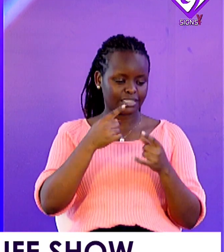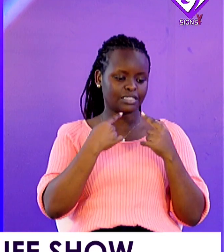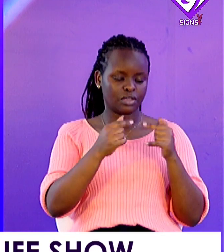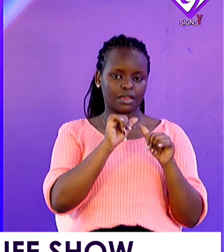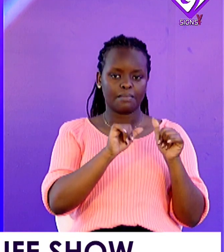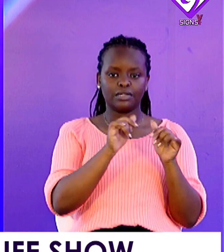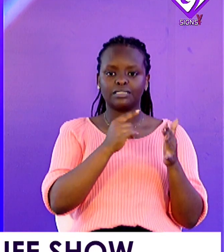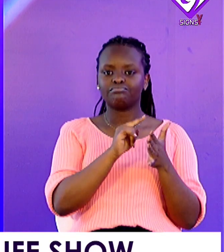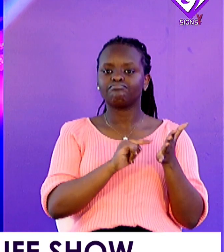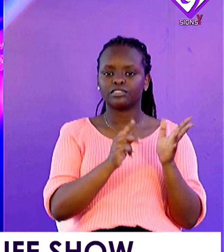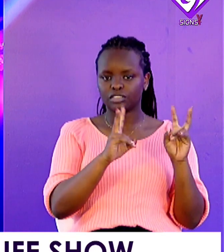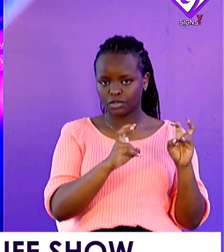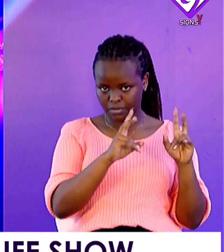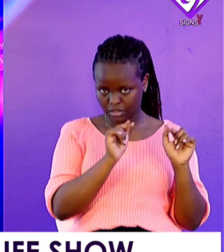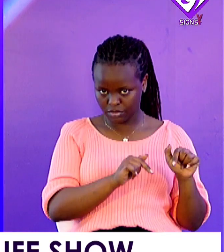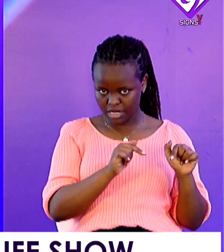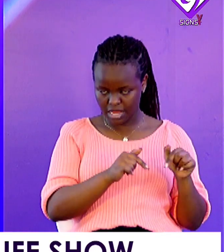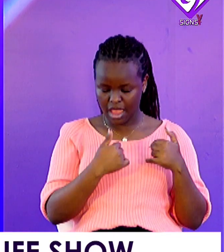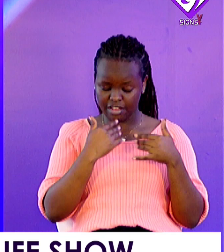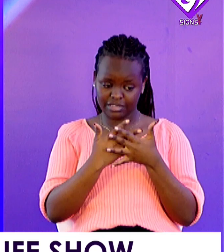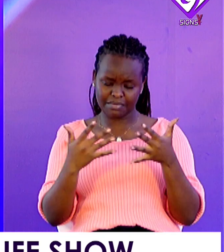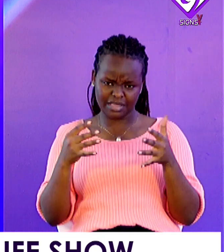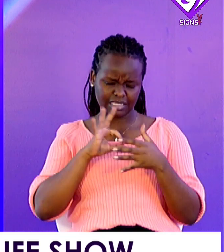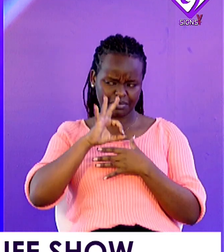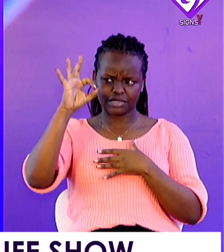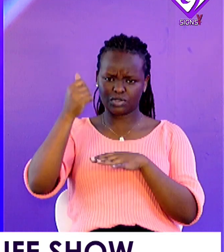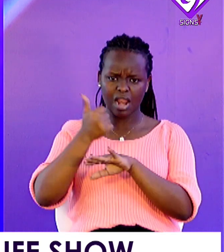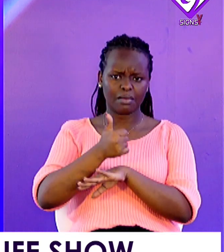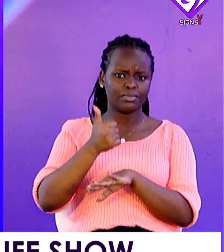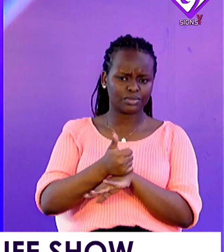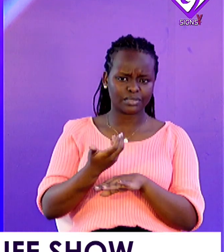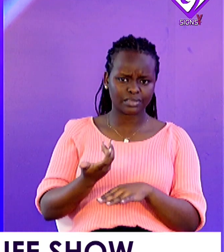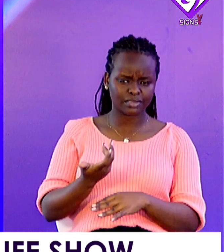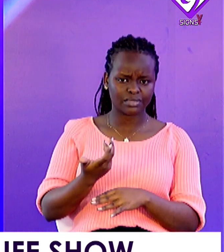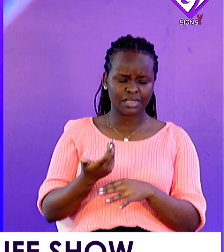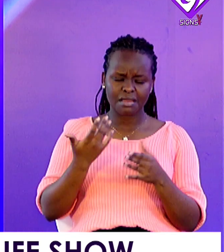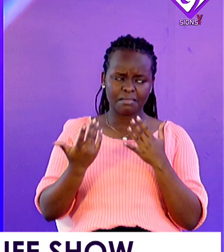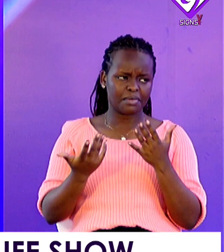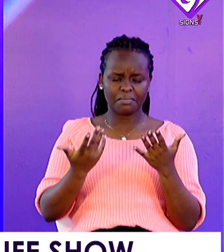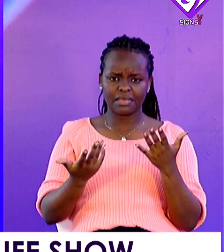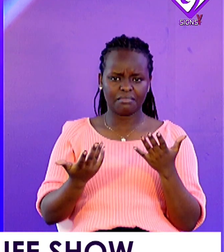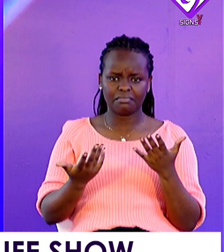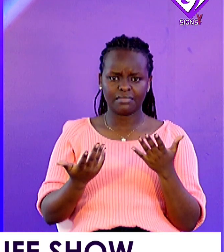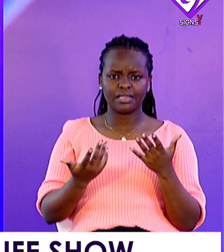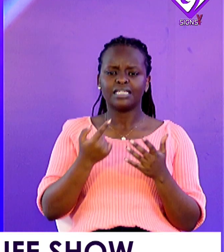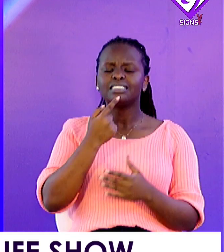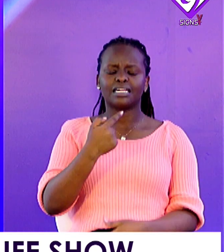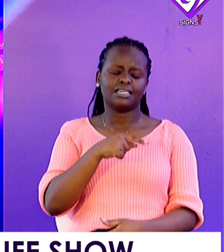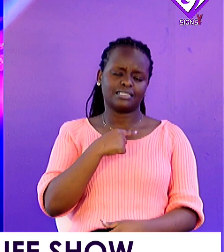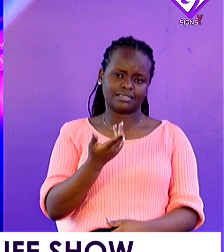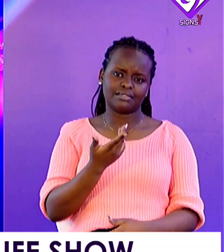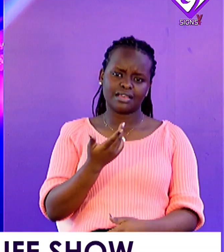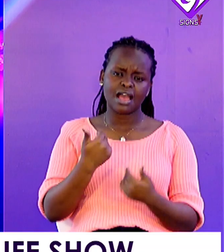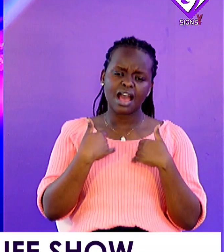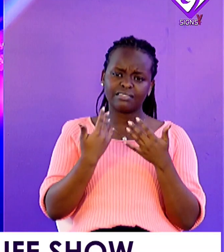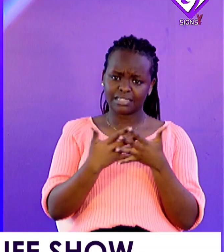today. Is there something like spiritual abuse, Sarah? Maybe just go ahead and tell us. Is